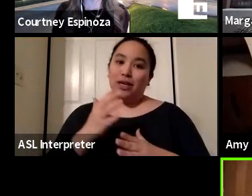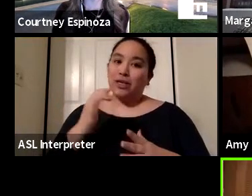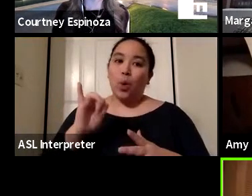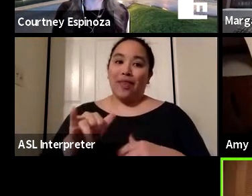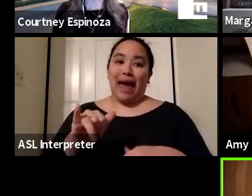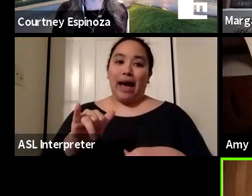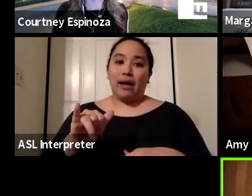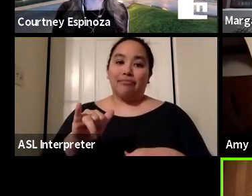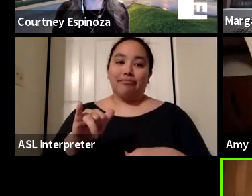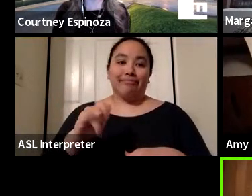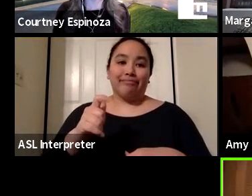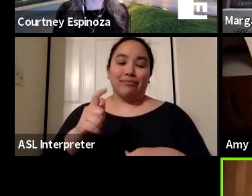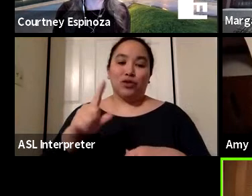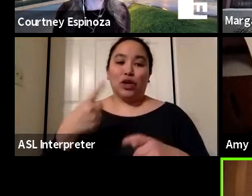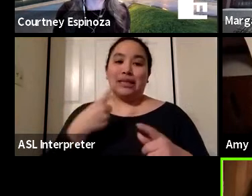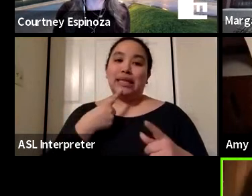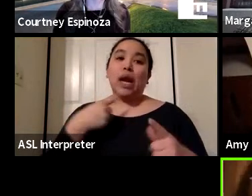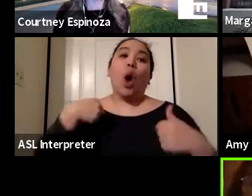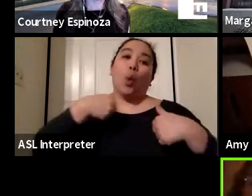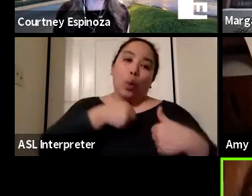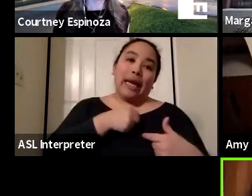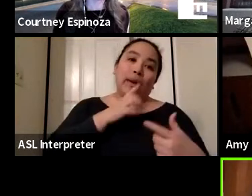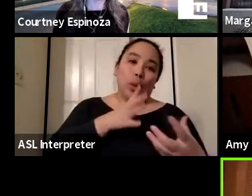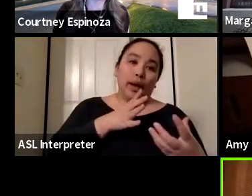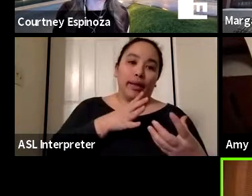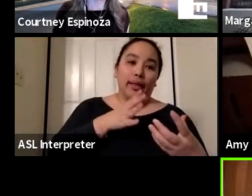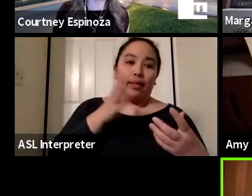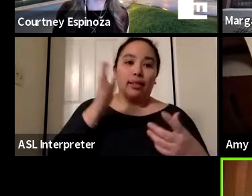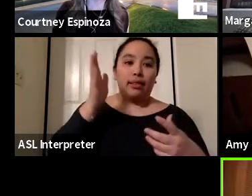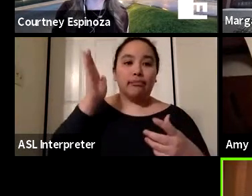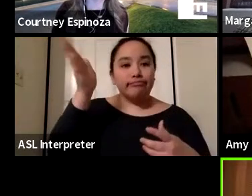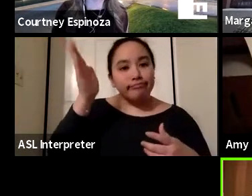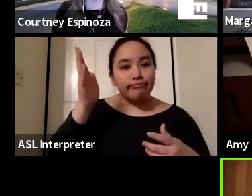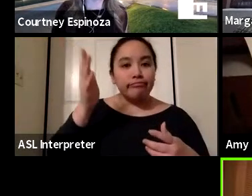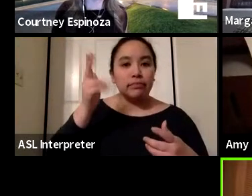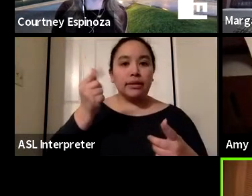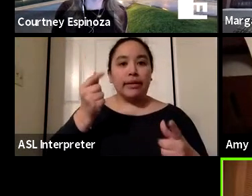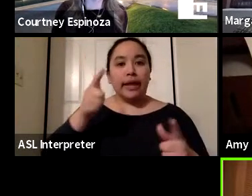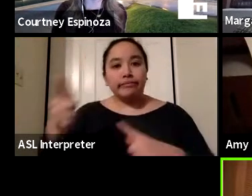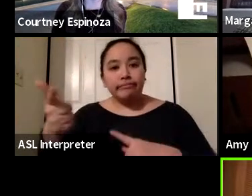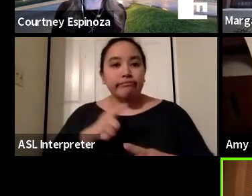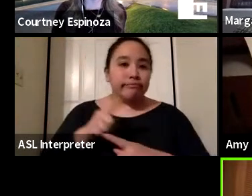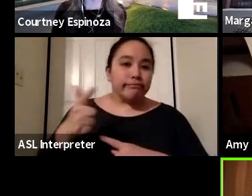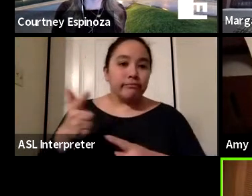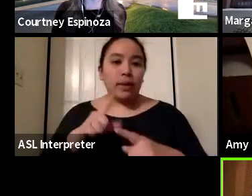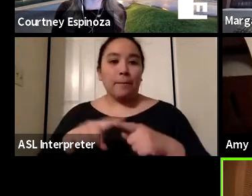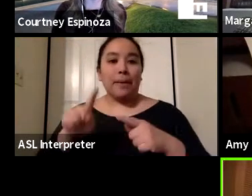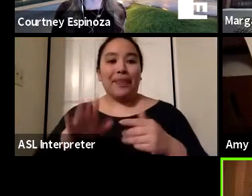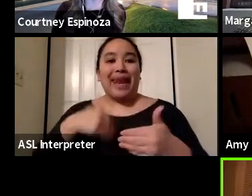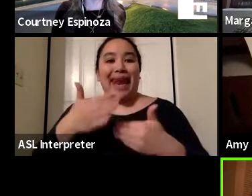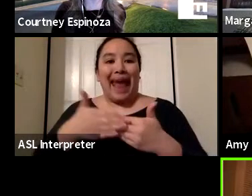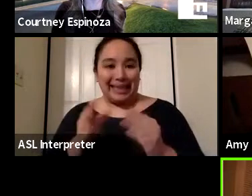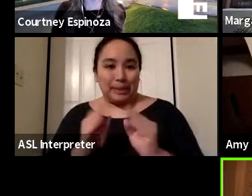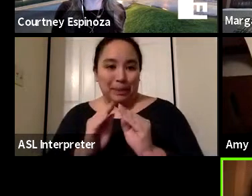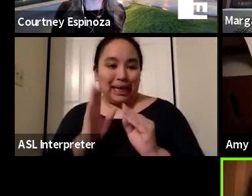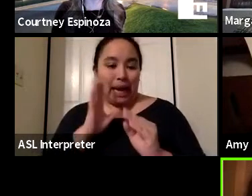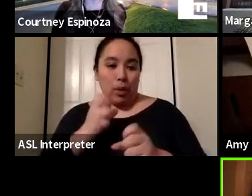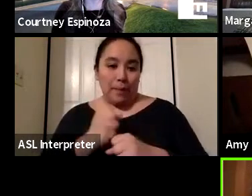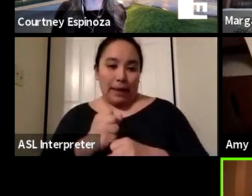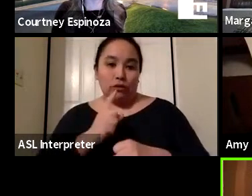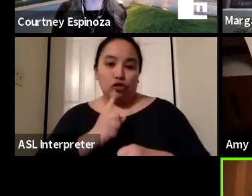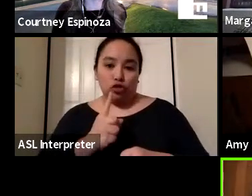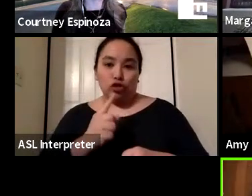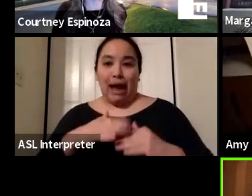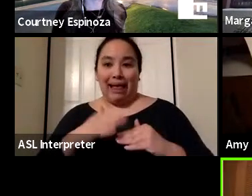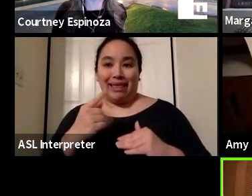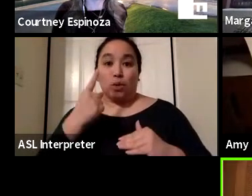was like, oh, like we'll take this one, you'll take that one kind of thing. But on the next meeting, I'll make sure that at least one